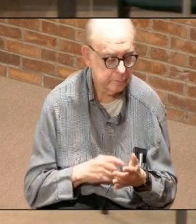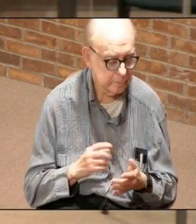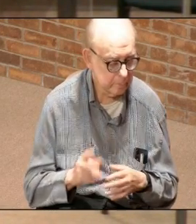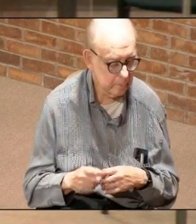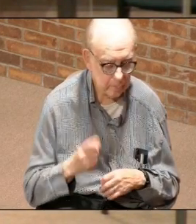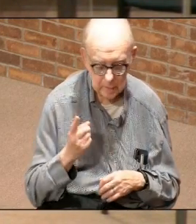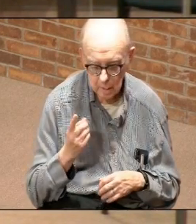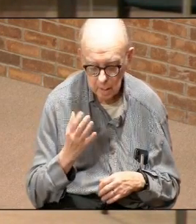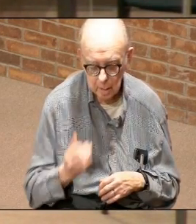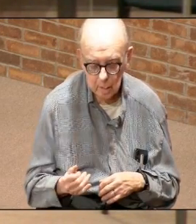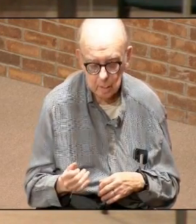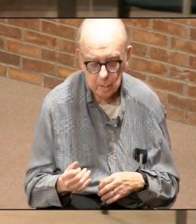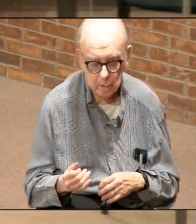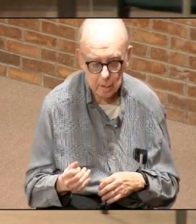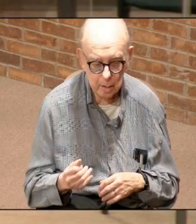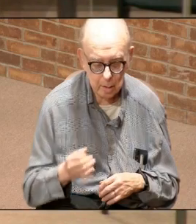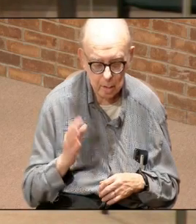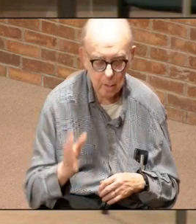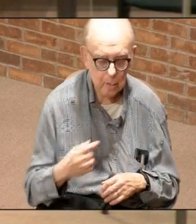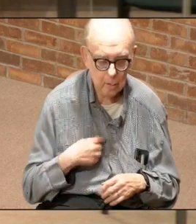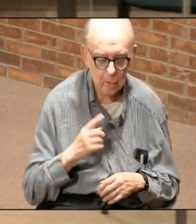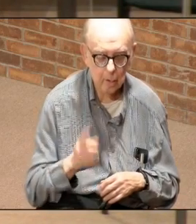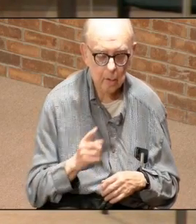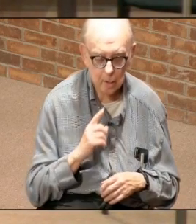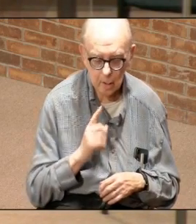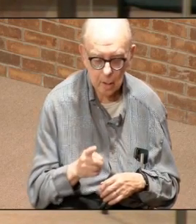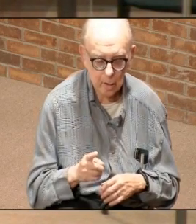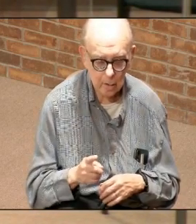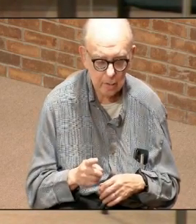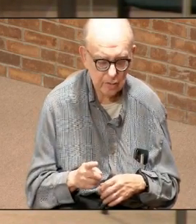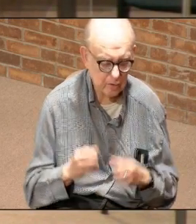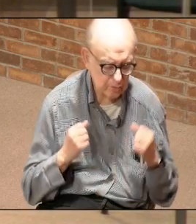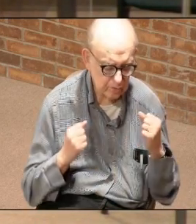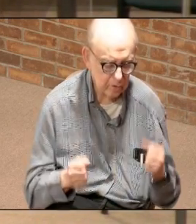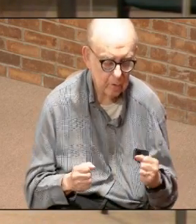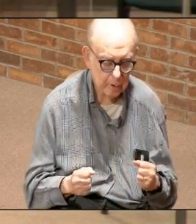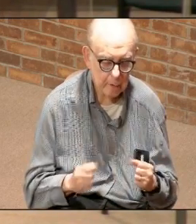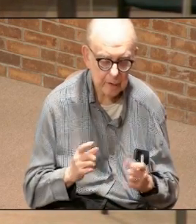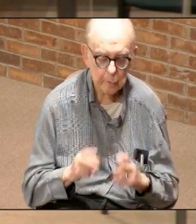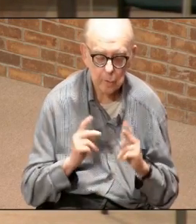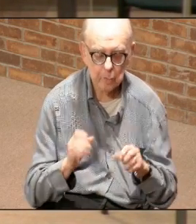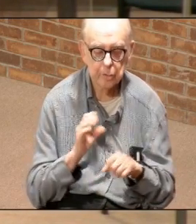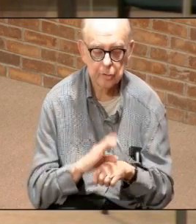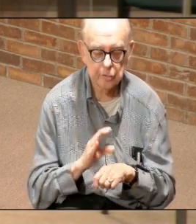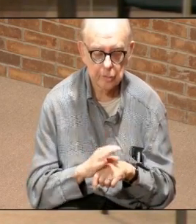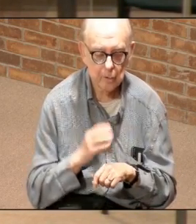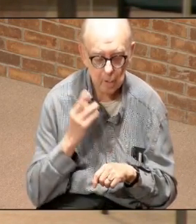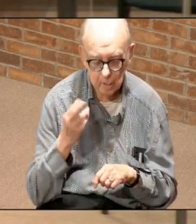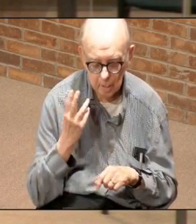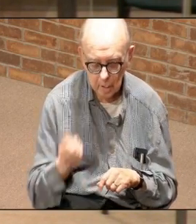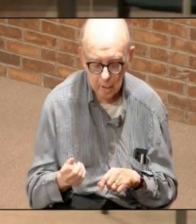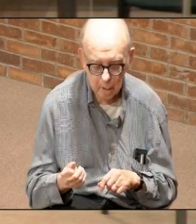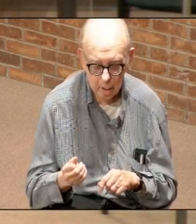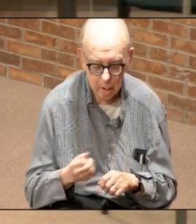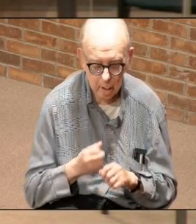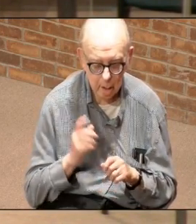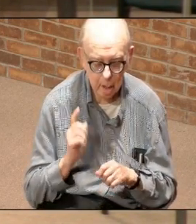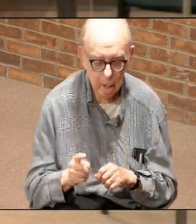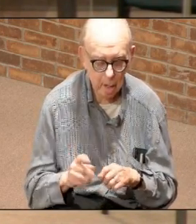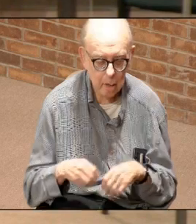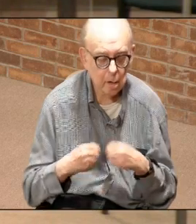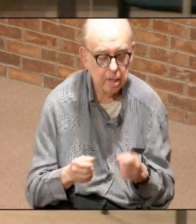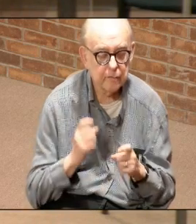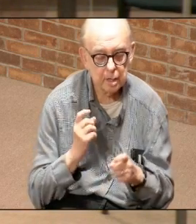understand, why, Pastor, are you so adamant about people attending church? The reason is because every one of us are